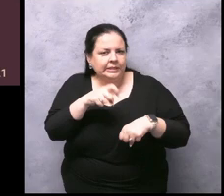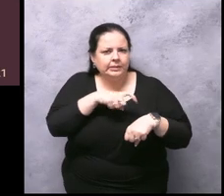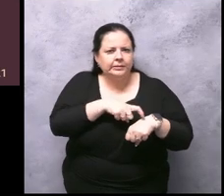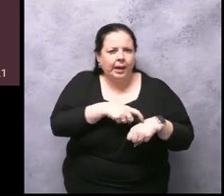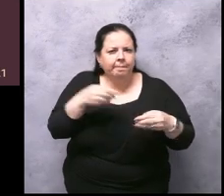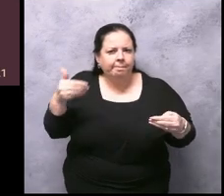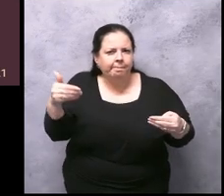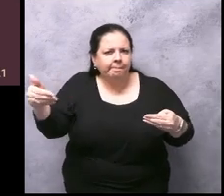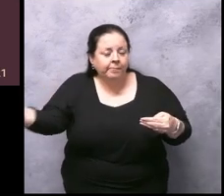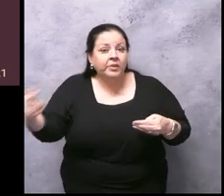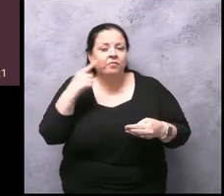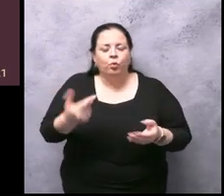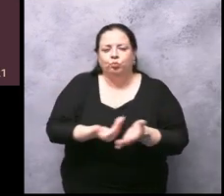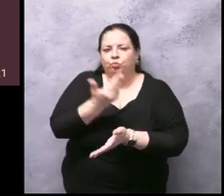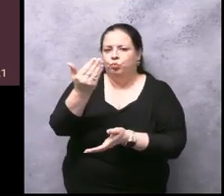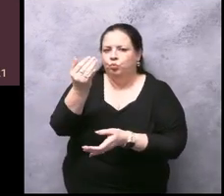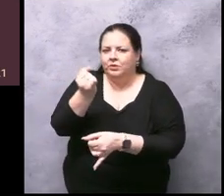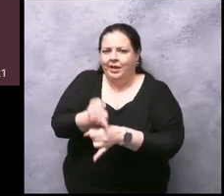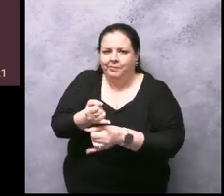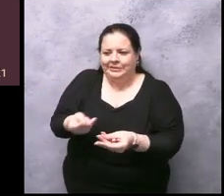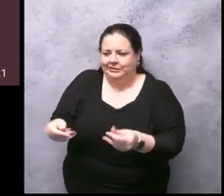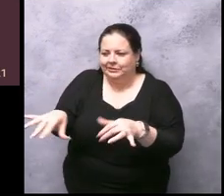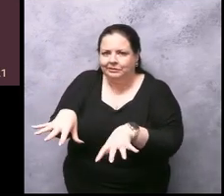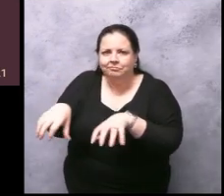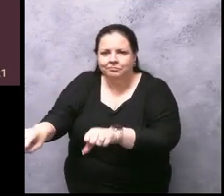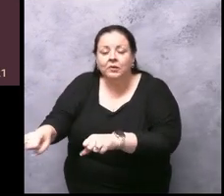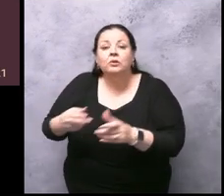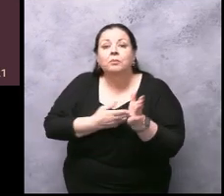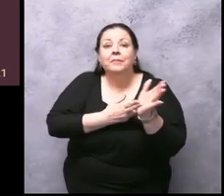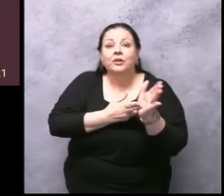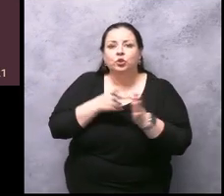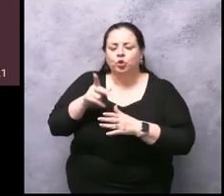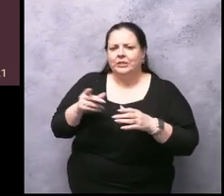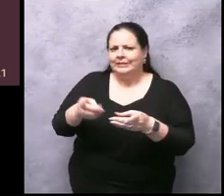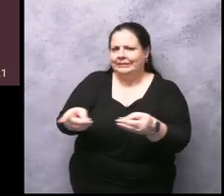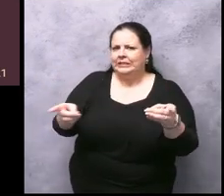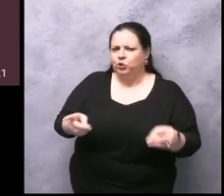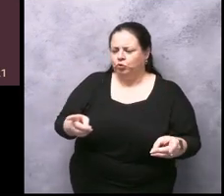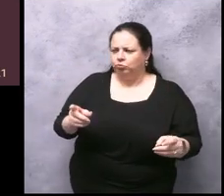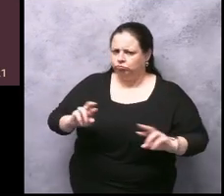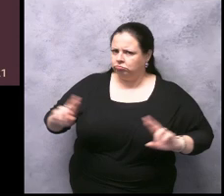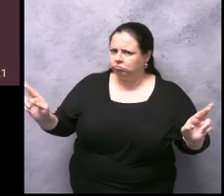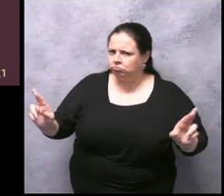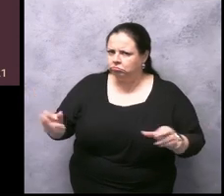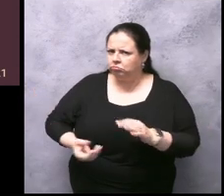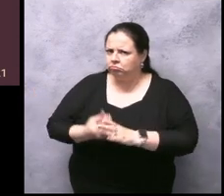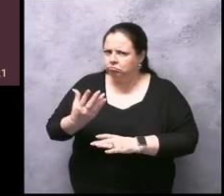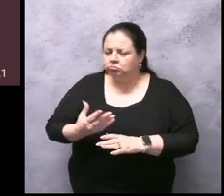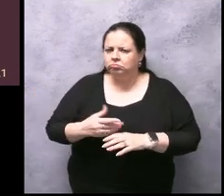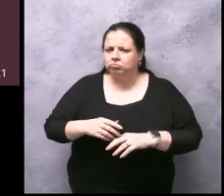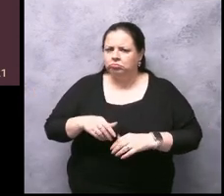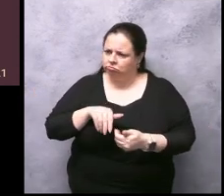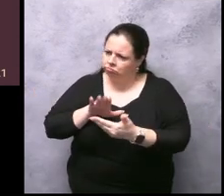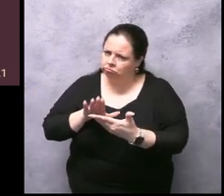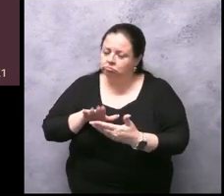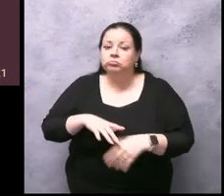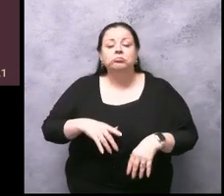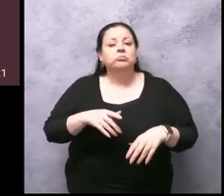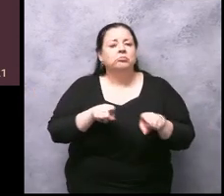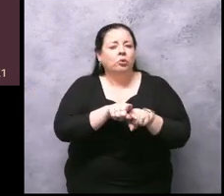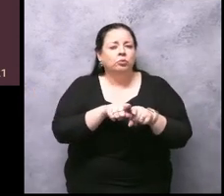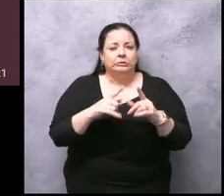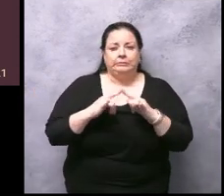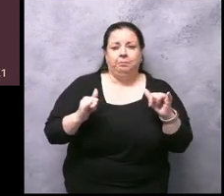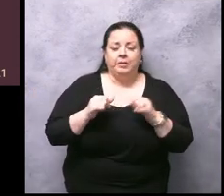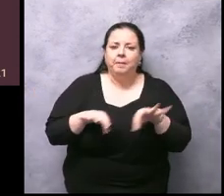new campuses to ensure that the district is addressing this growth. But also at the same time, it's important to find